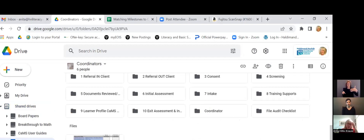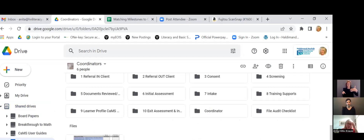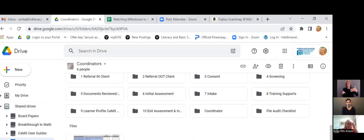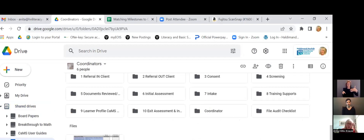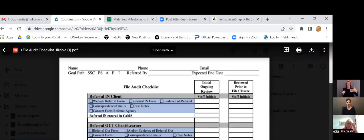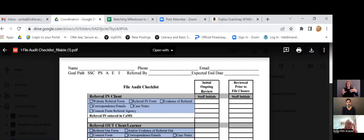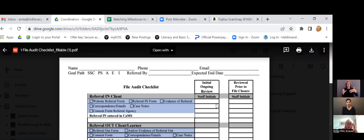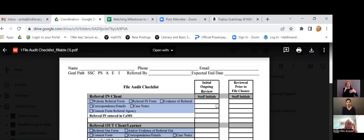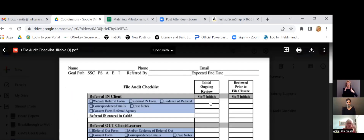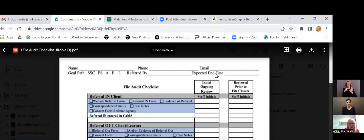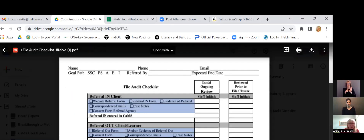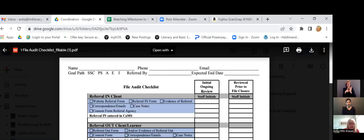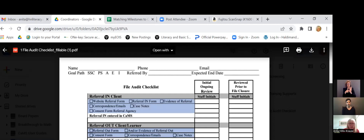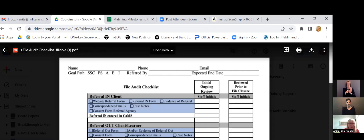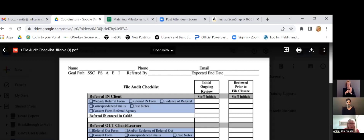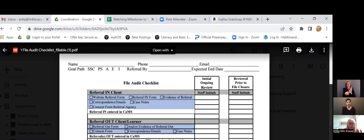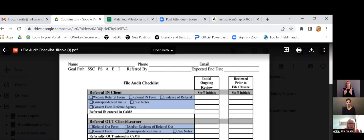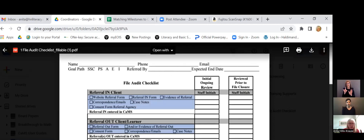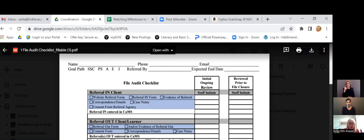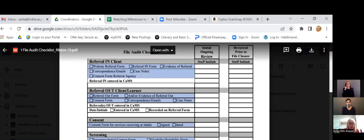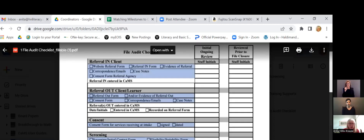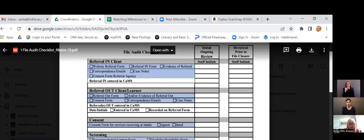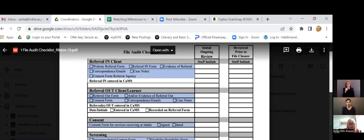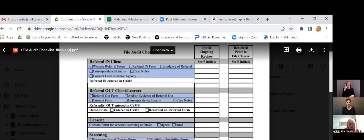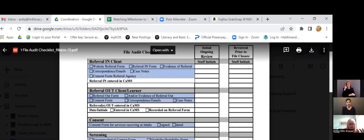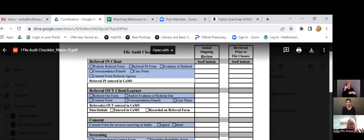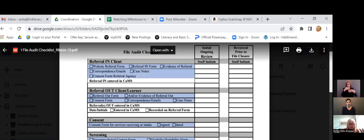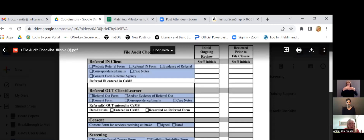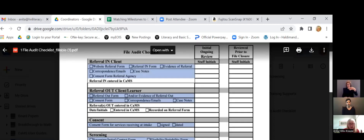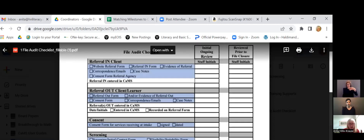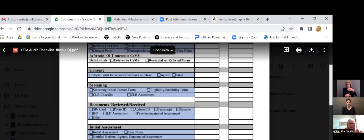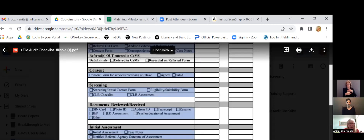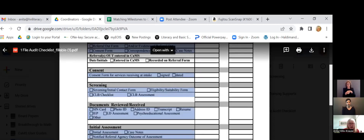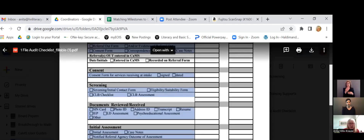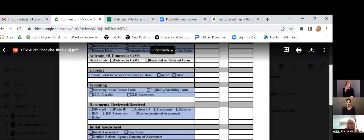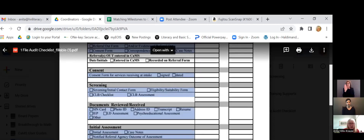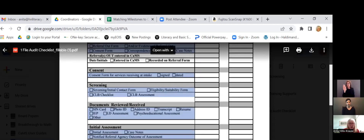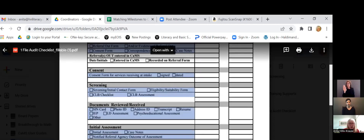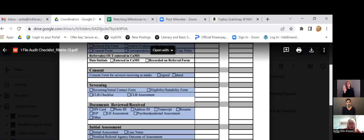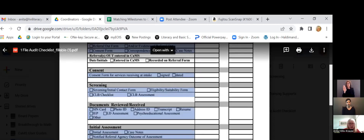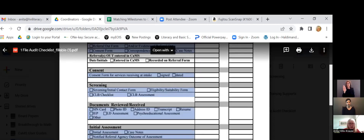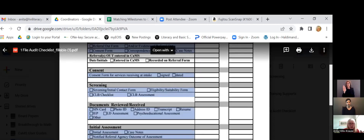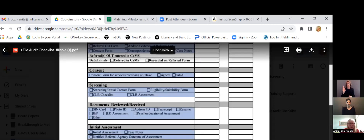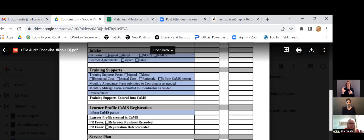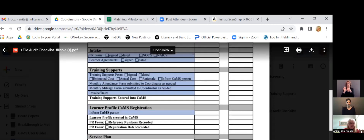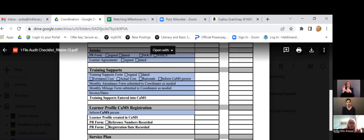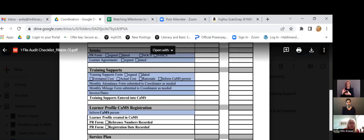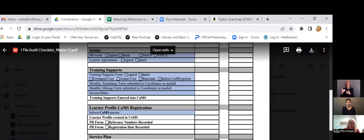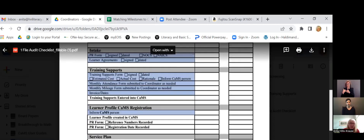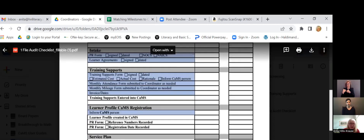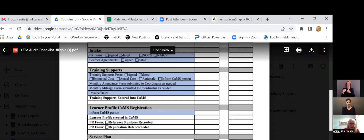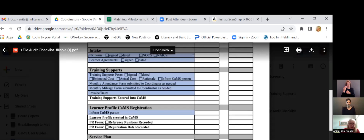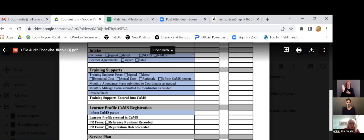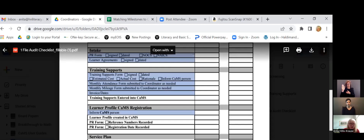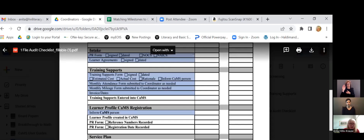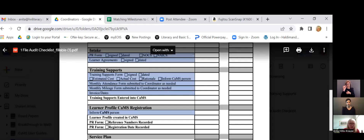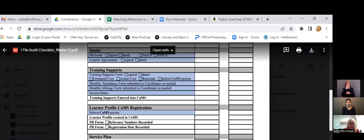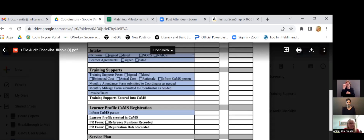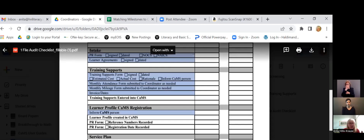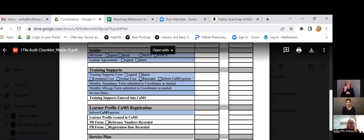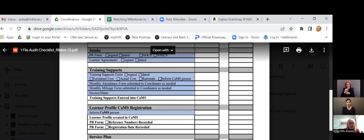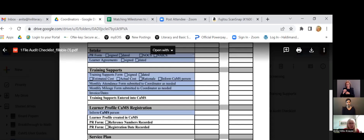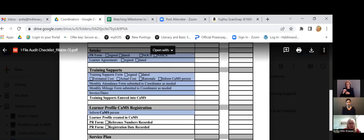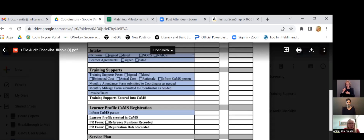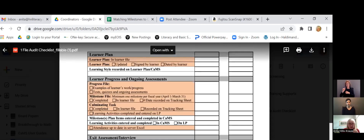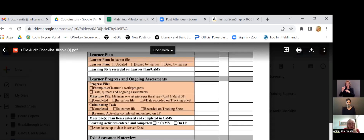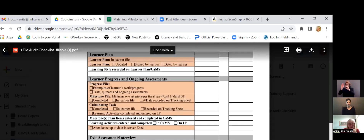to scroll through that quickly, but you'll see the order of things. And blue is everything that our coordinators do and add to a file.